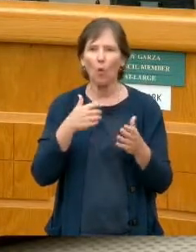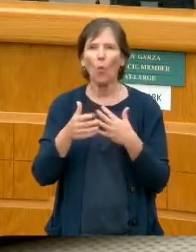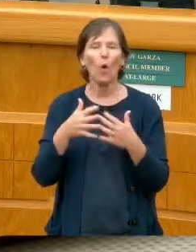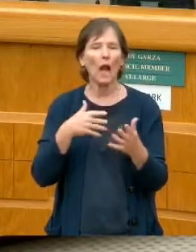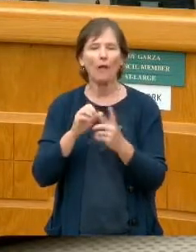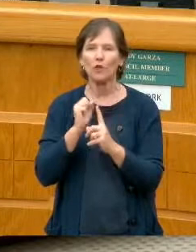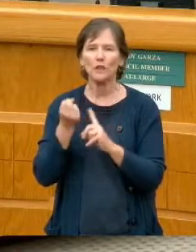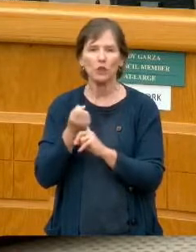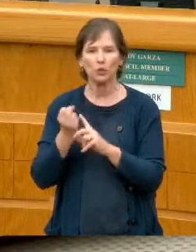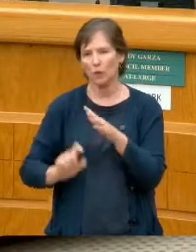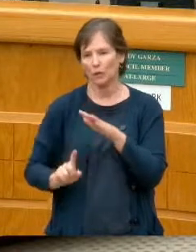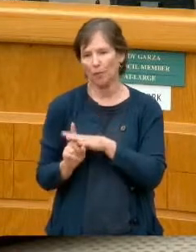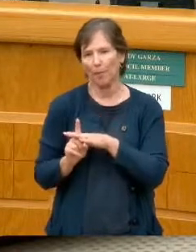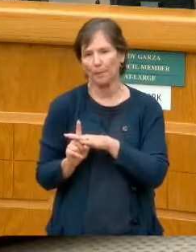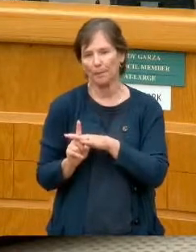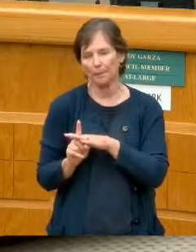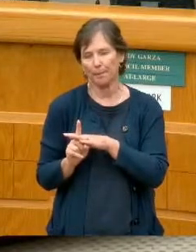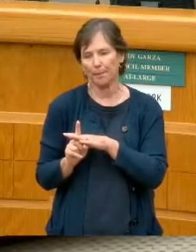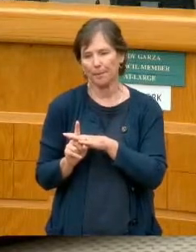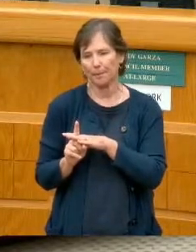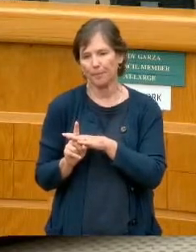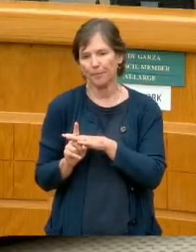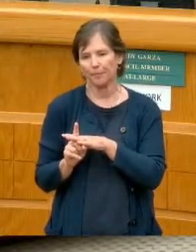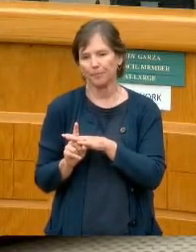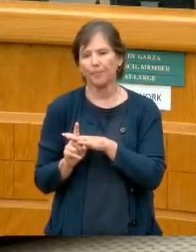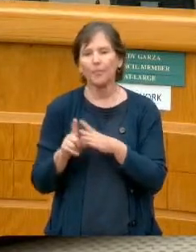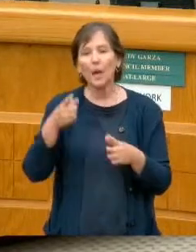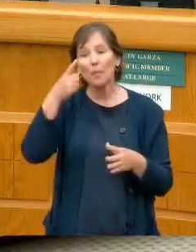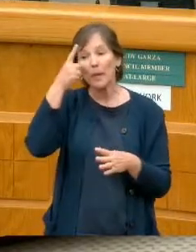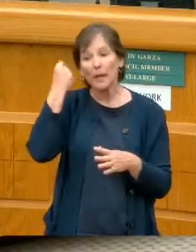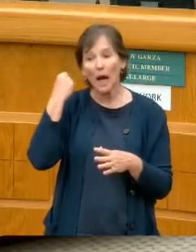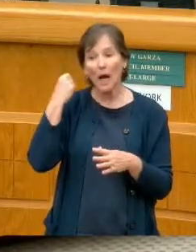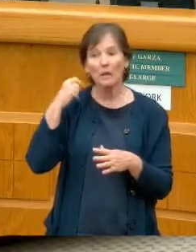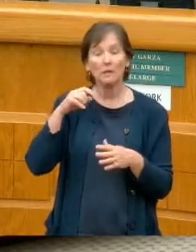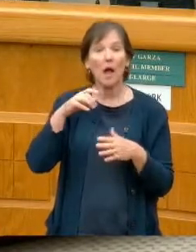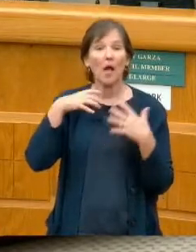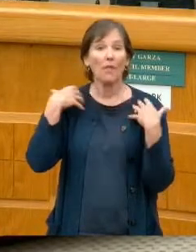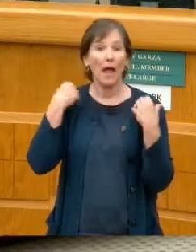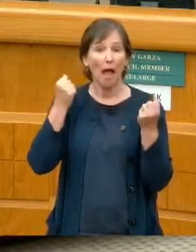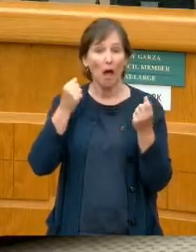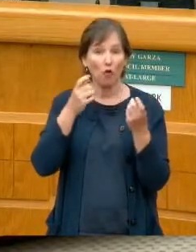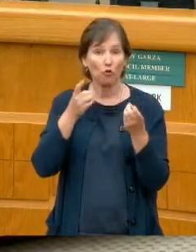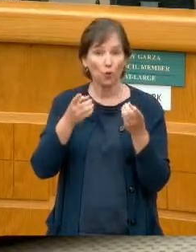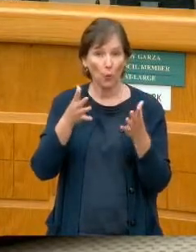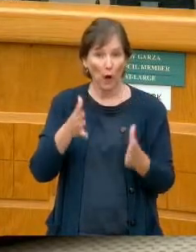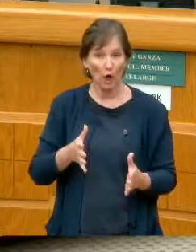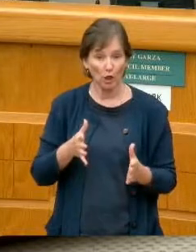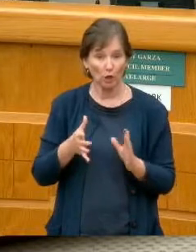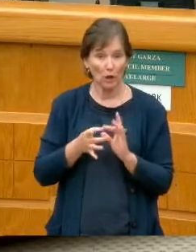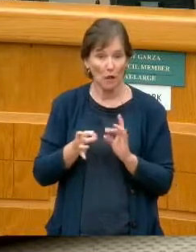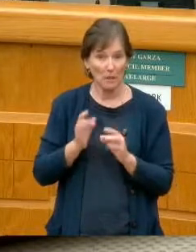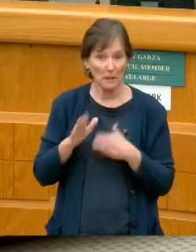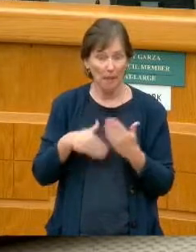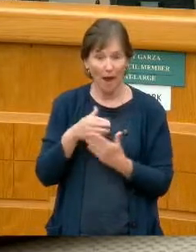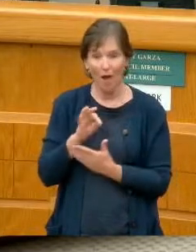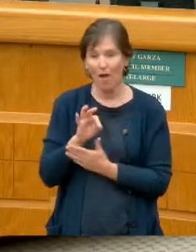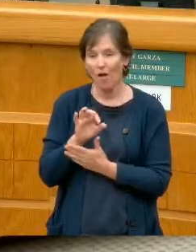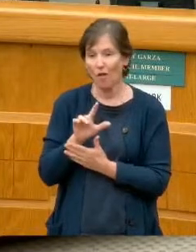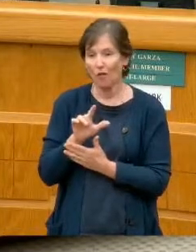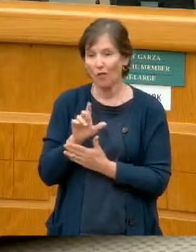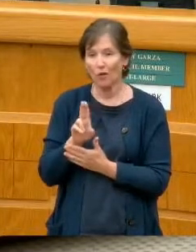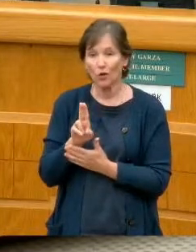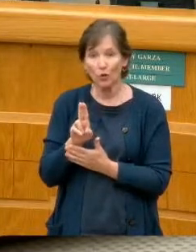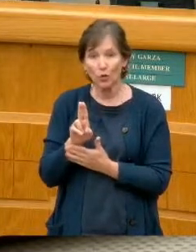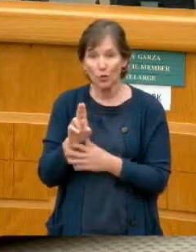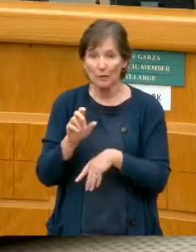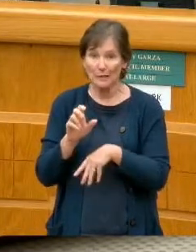arise. And because of Director Rodriguez's comments about flu season, we must be ready. The International Medical